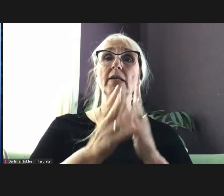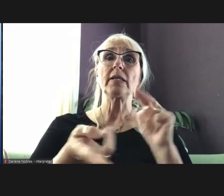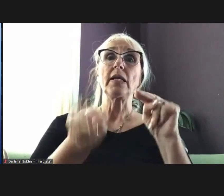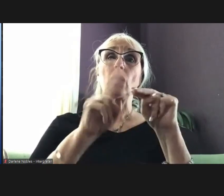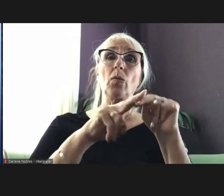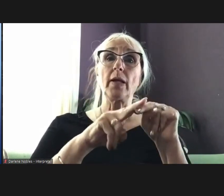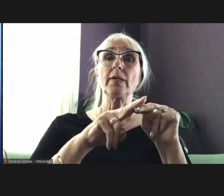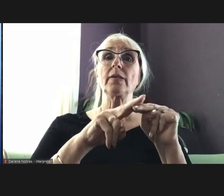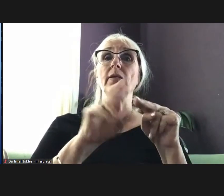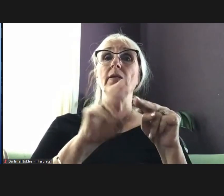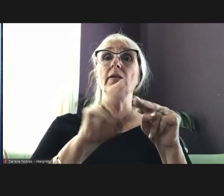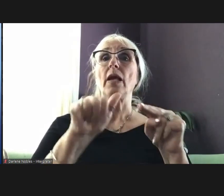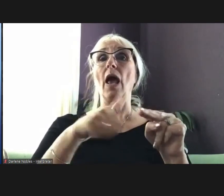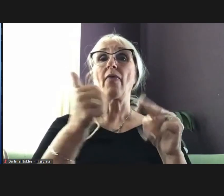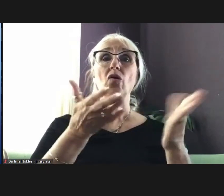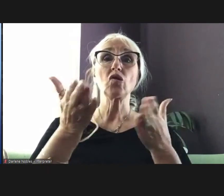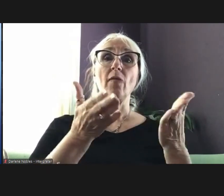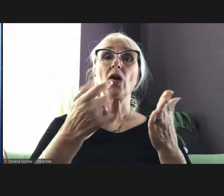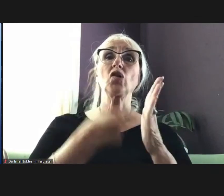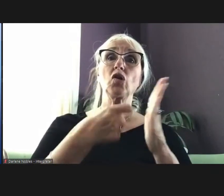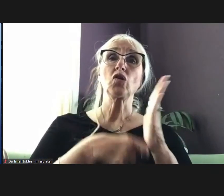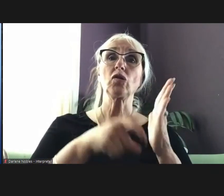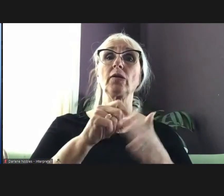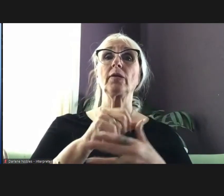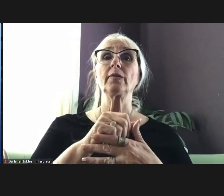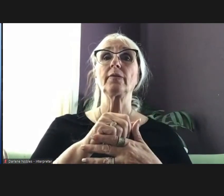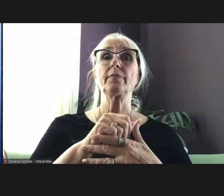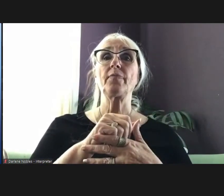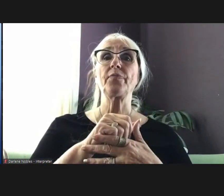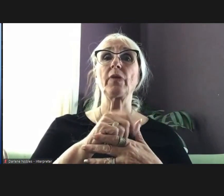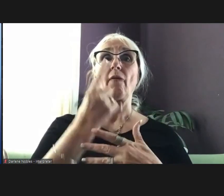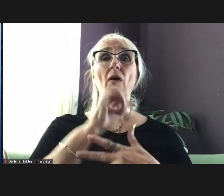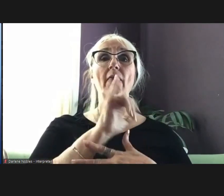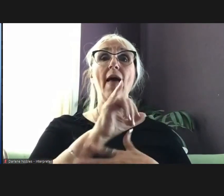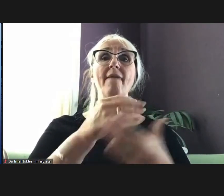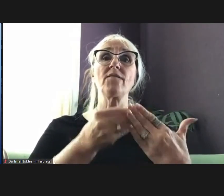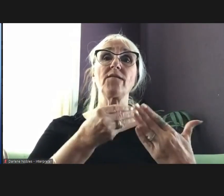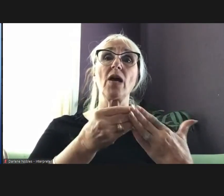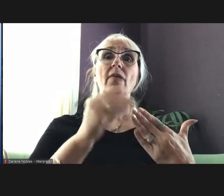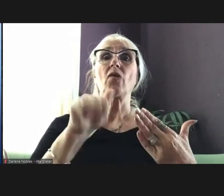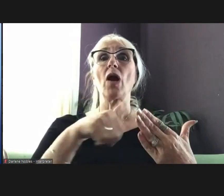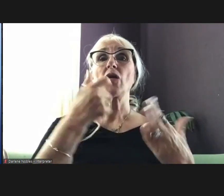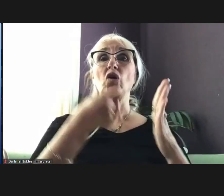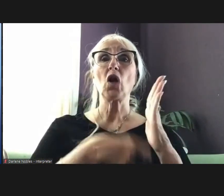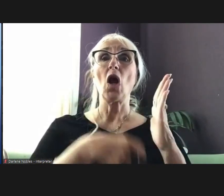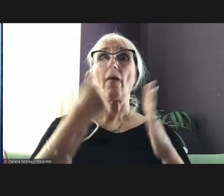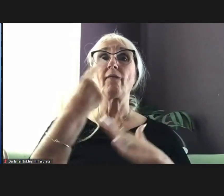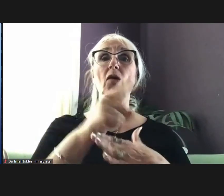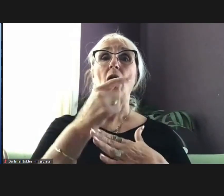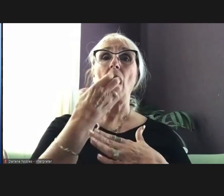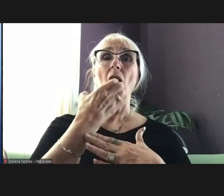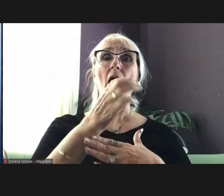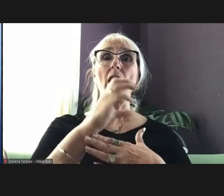services and charges line item in that fund for some additional costs for their hotspot.